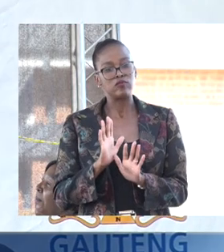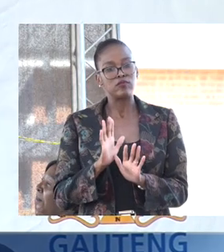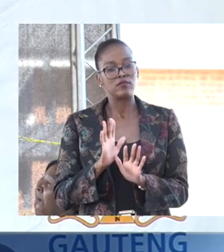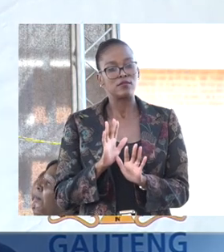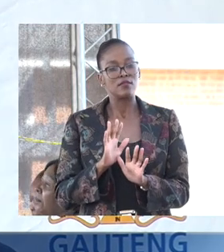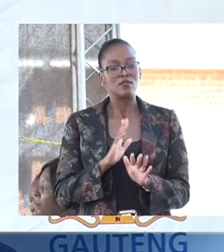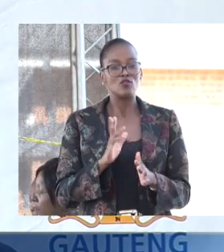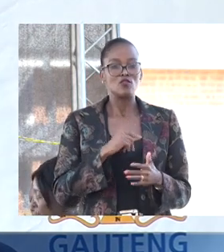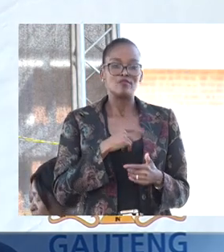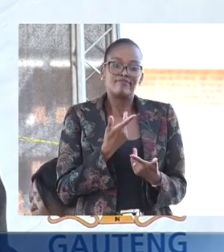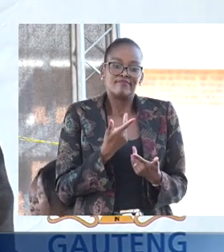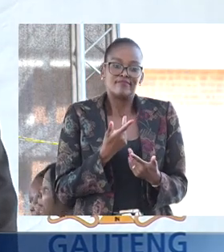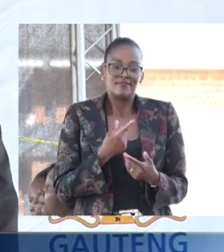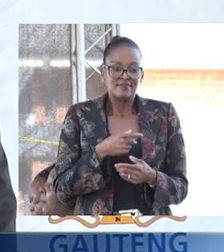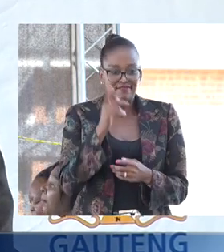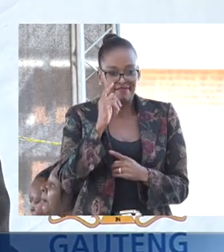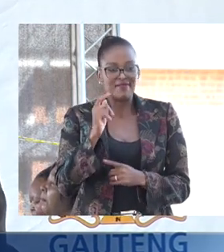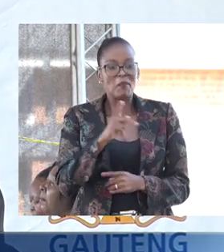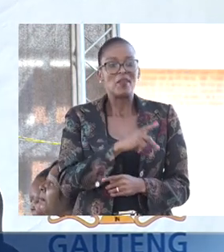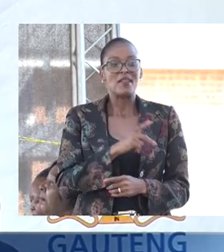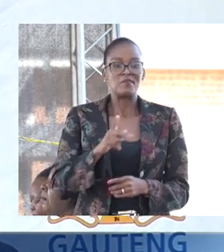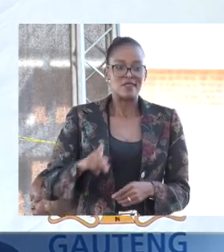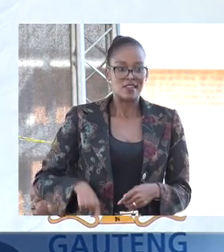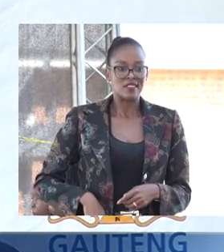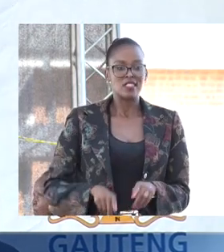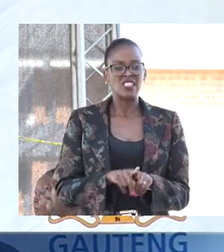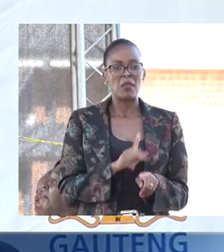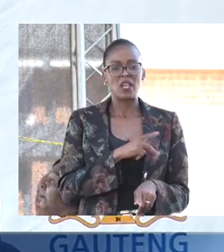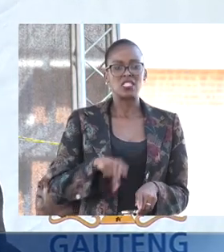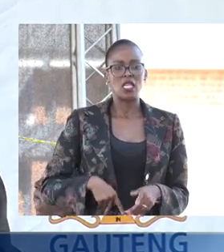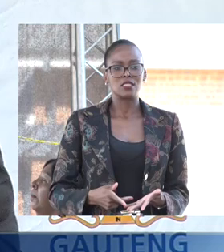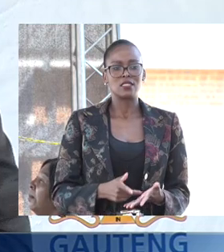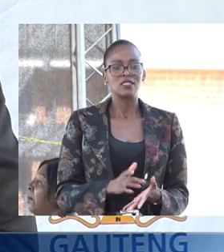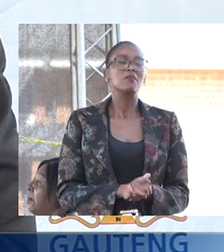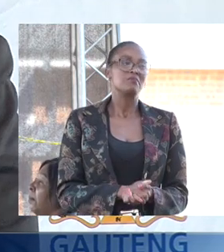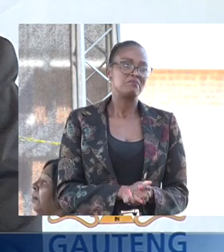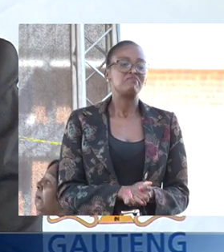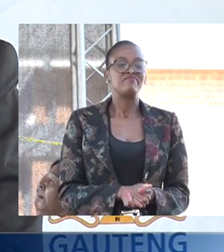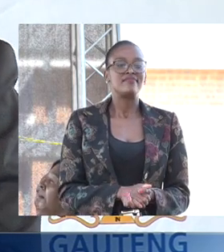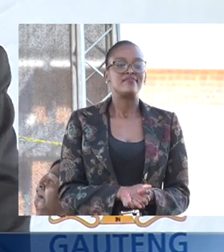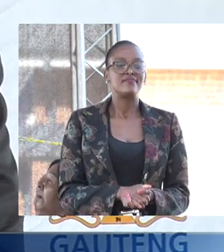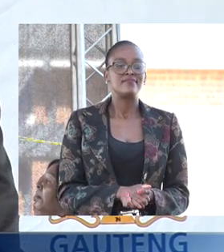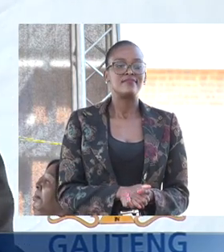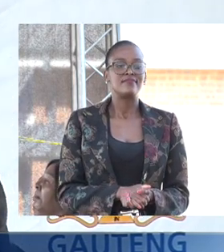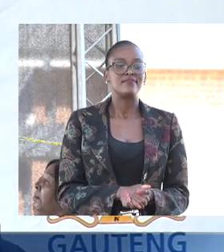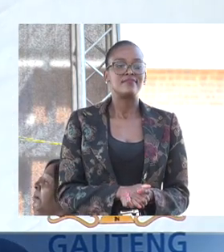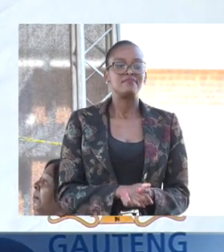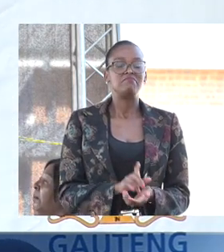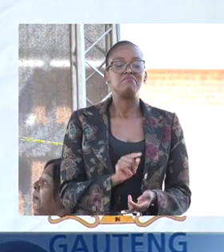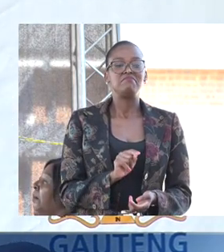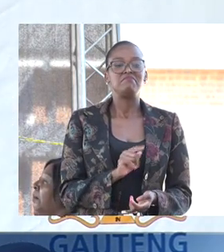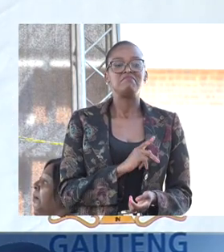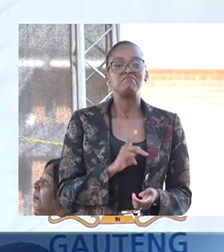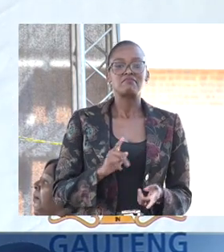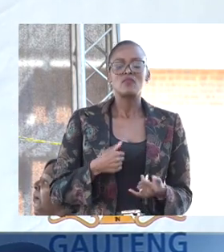is to introduce the Premier. I'd want to just to speak to parents, Premier, before I call you. I